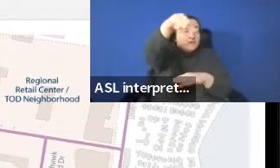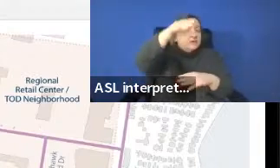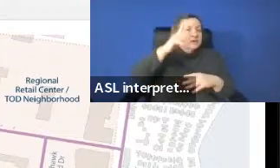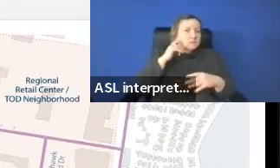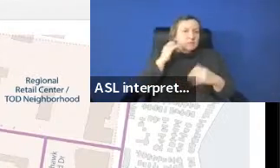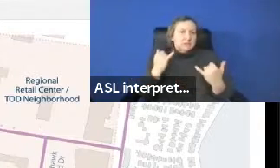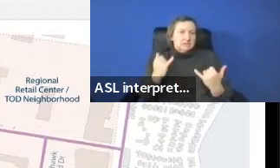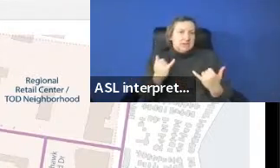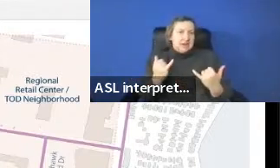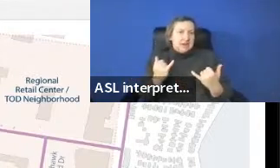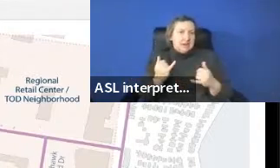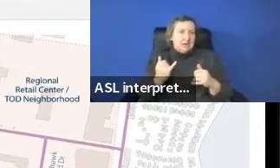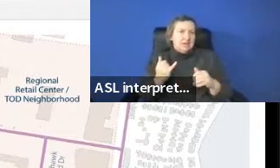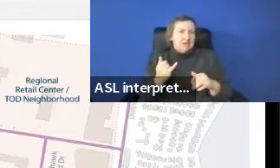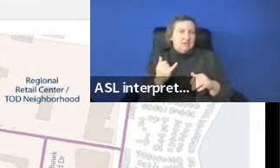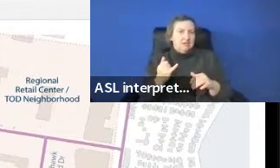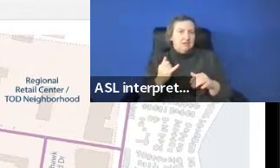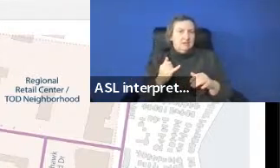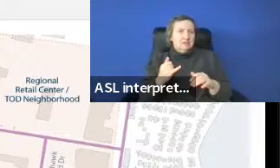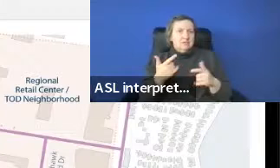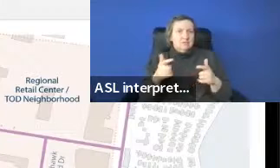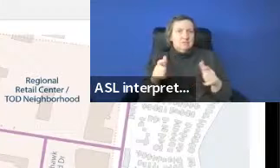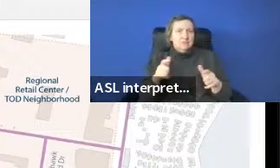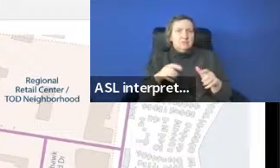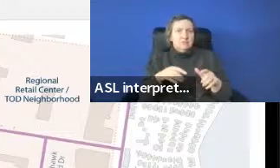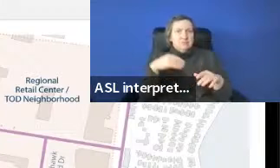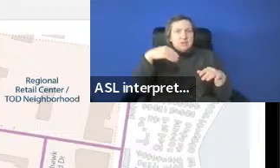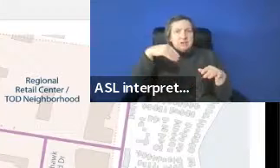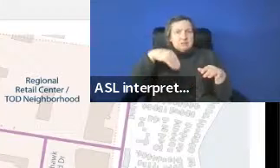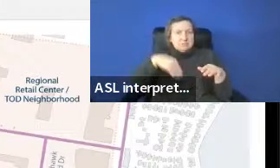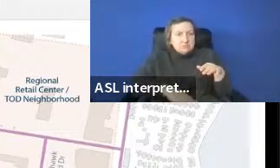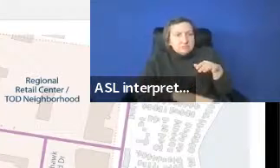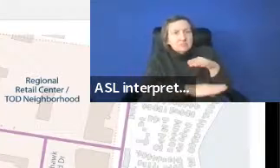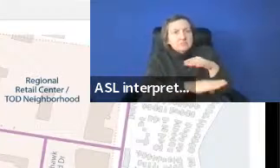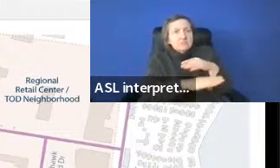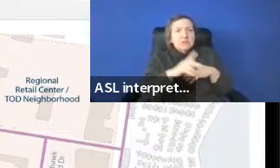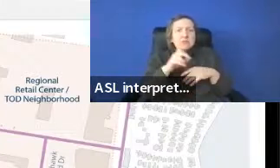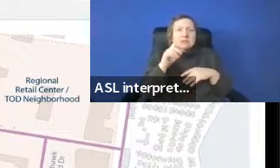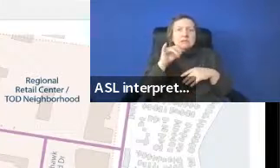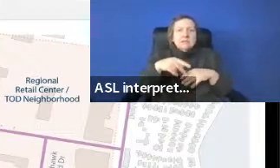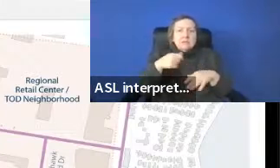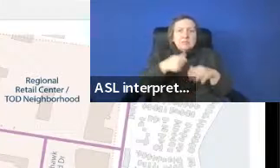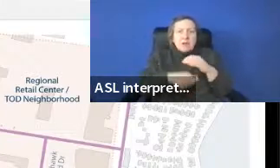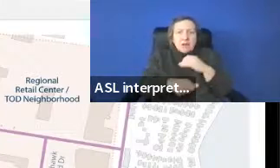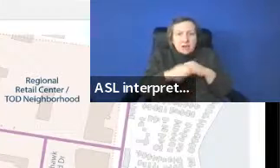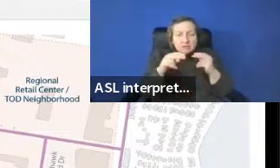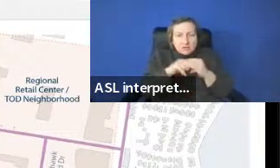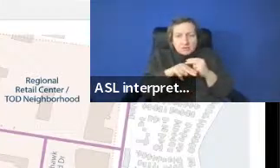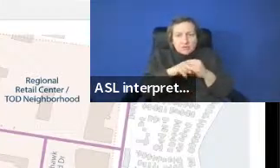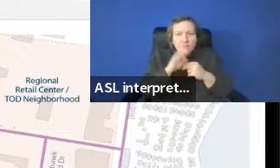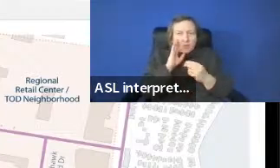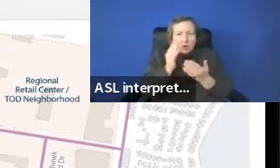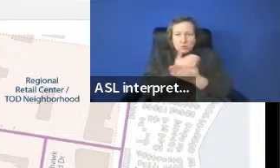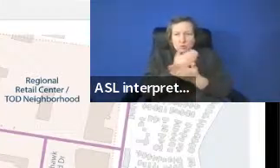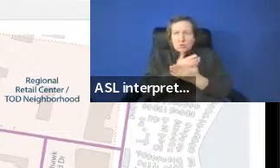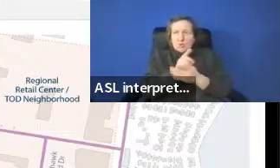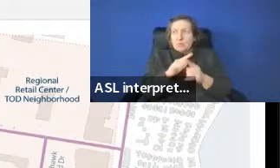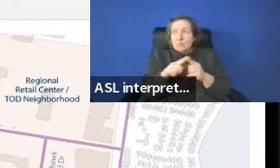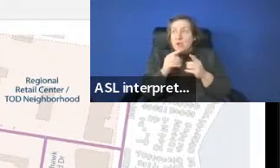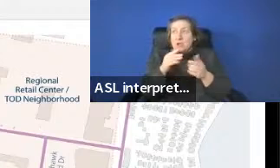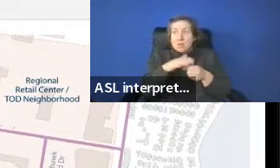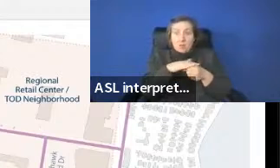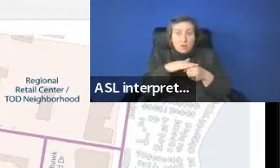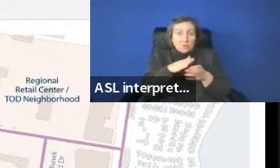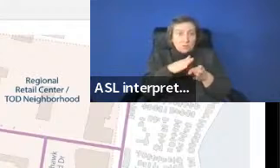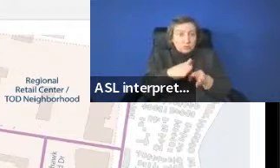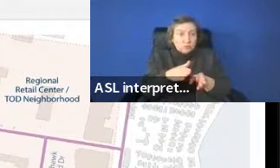significant dip coming under the freeway, and I know it's all going to be new stuff, but the configuration of the local streets and the way the